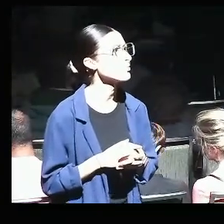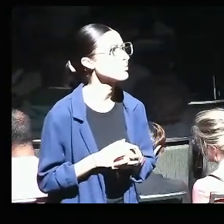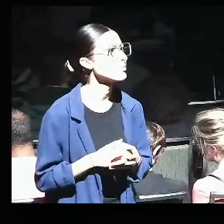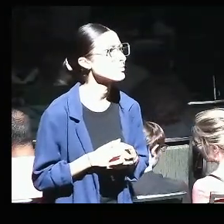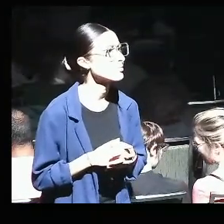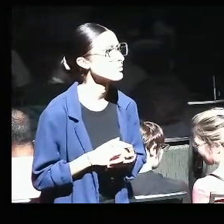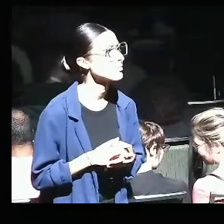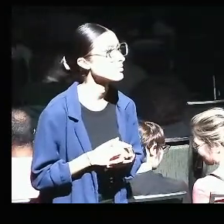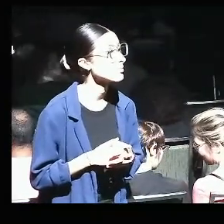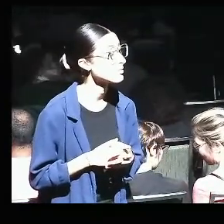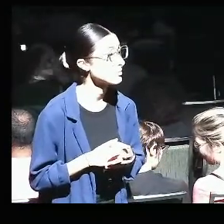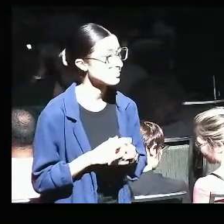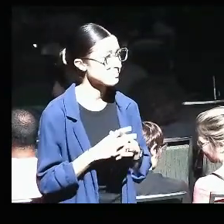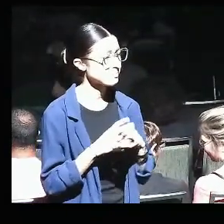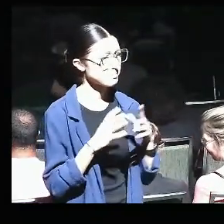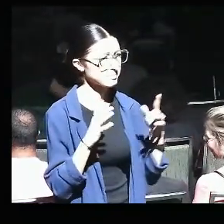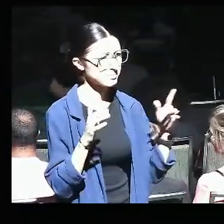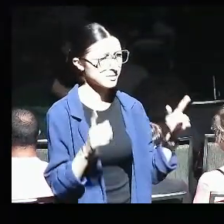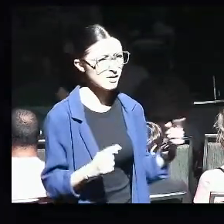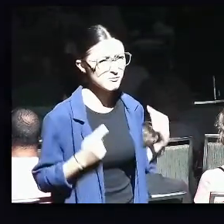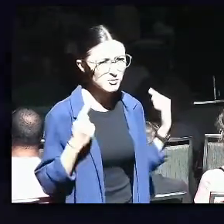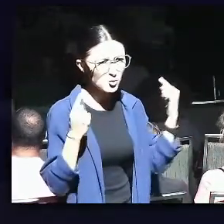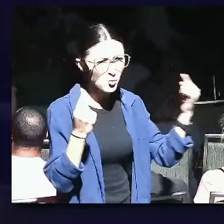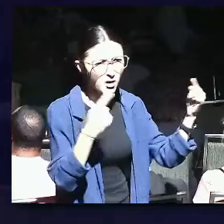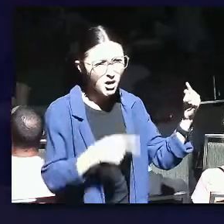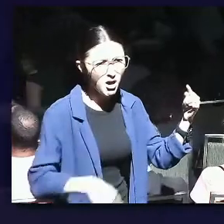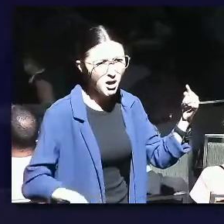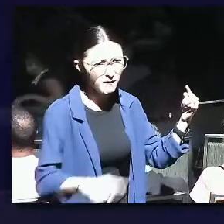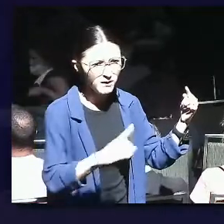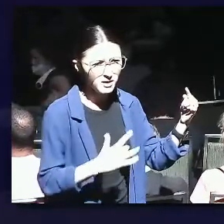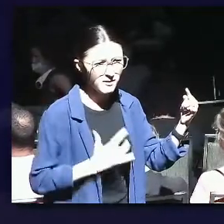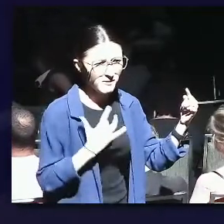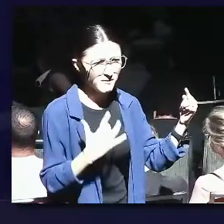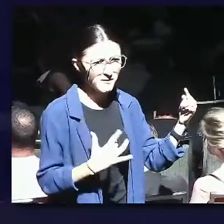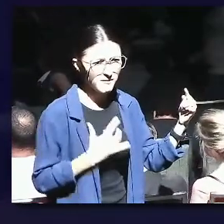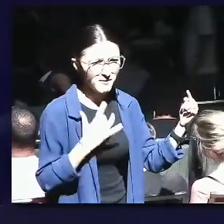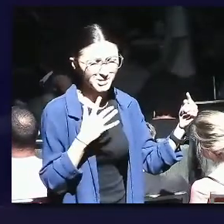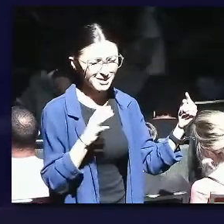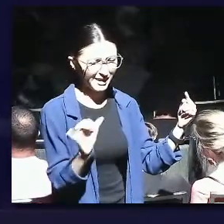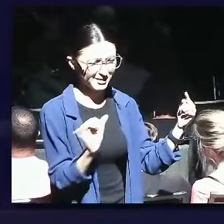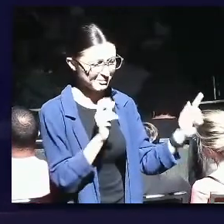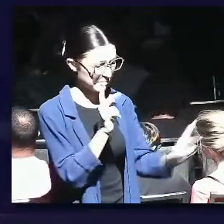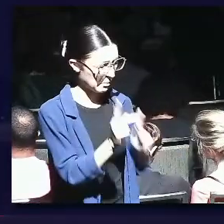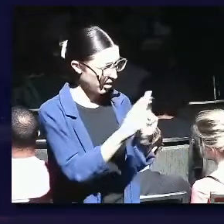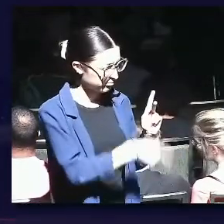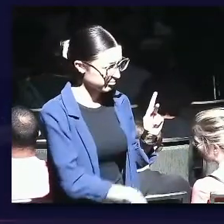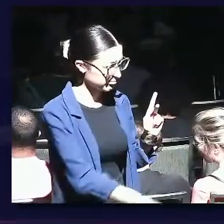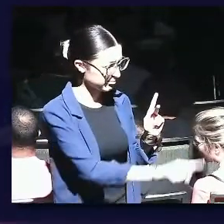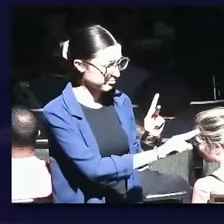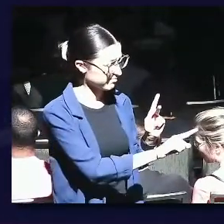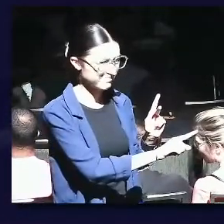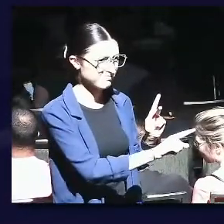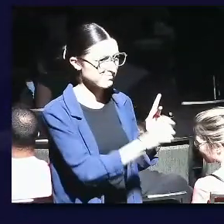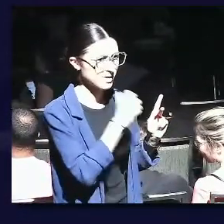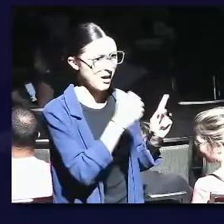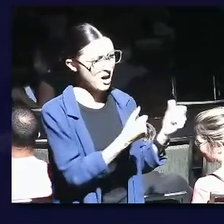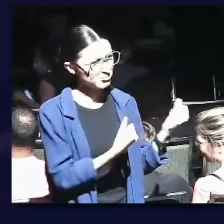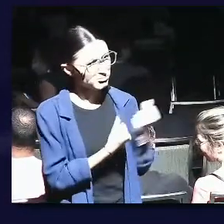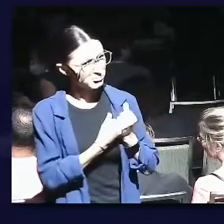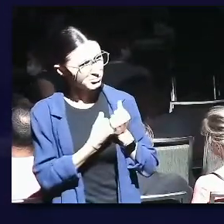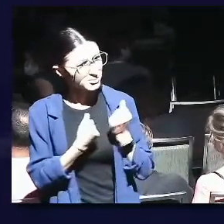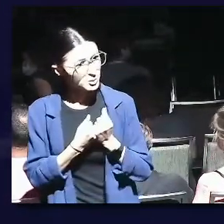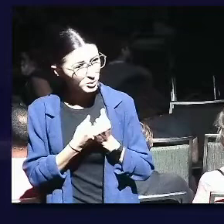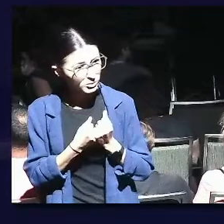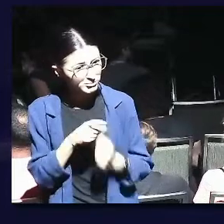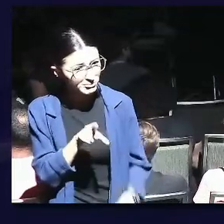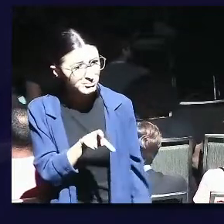Have you ever felt like nobody was there? Have you ever